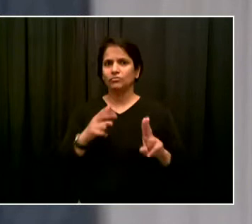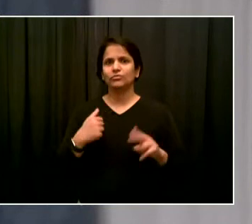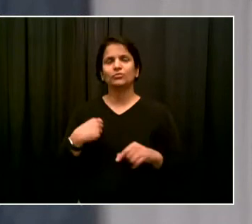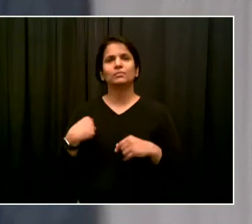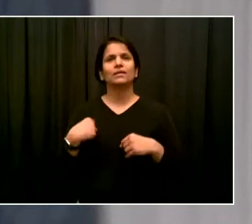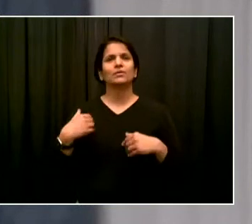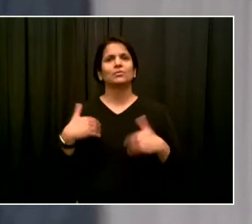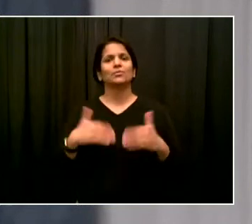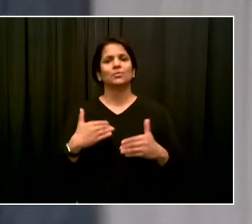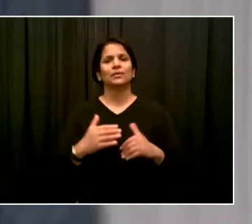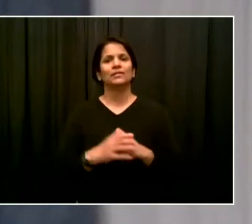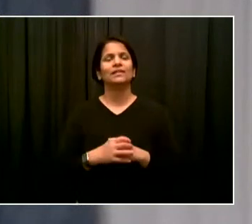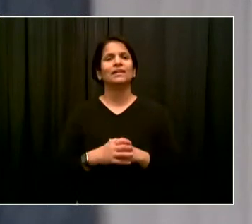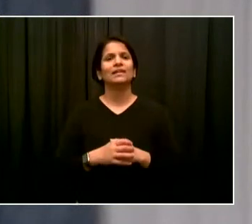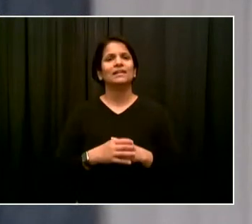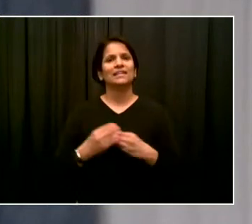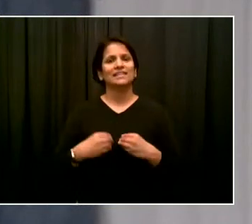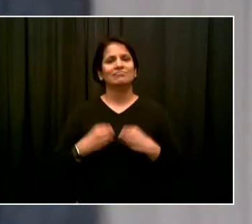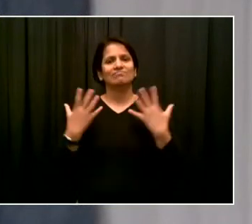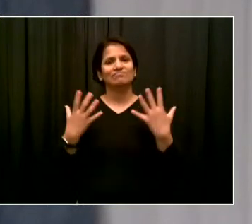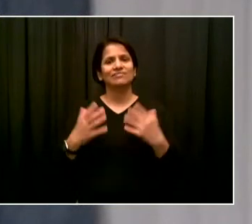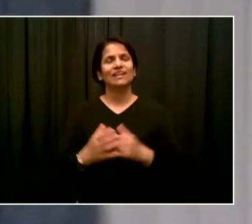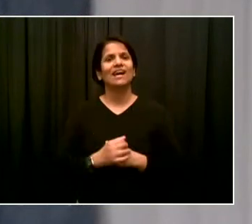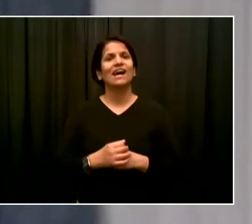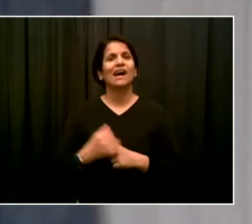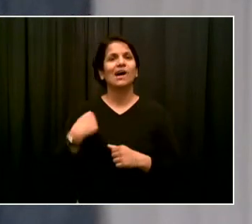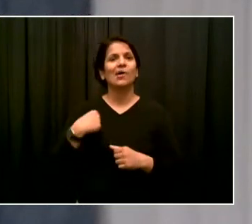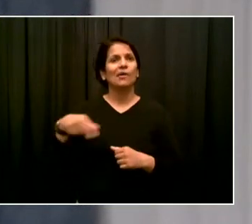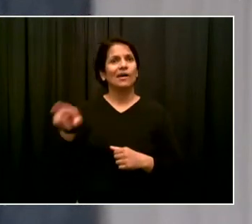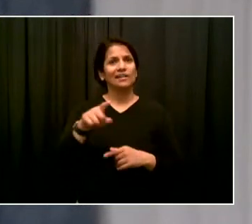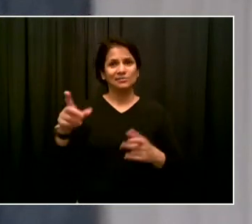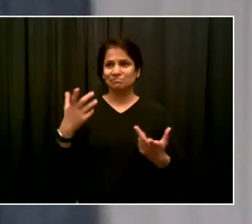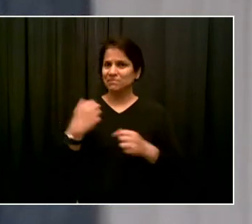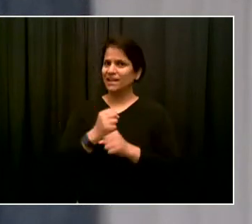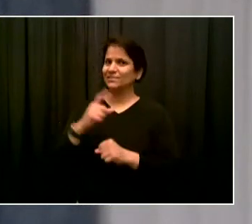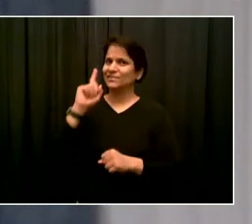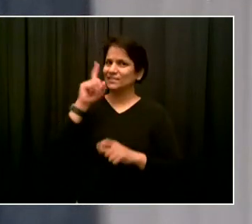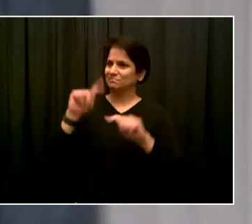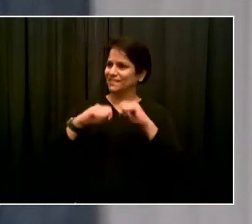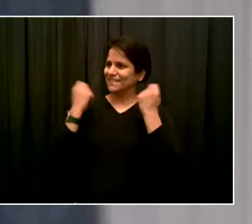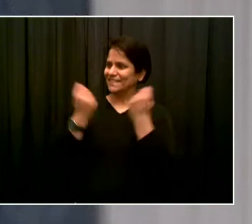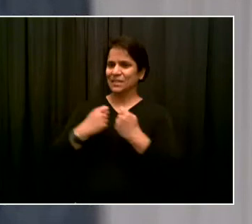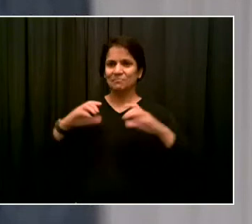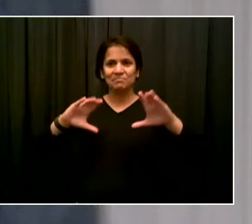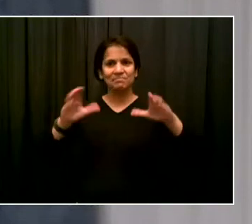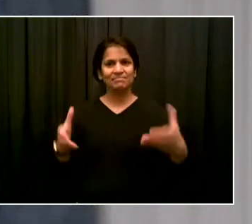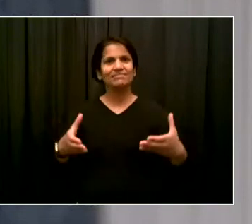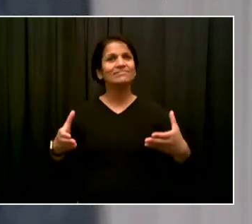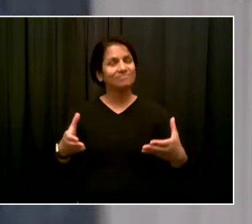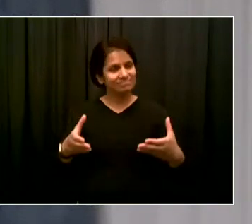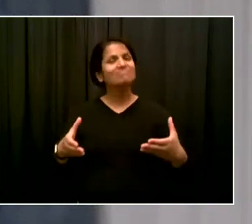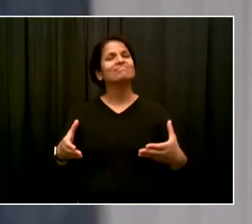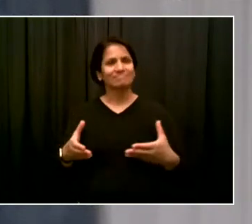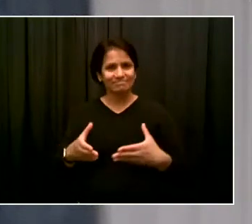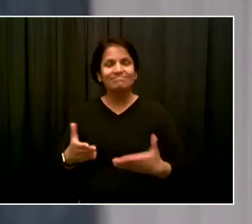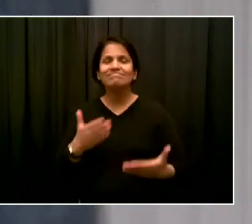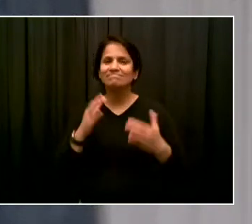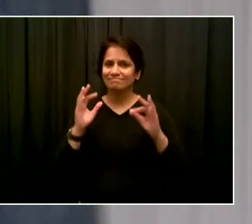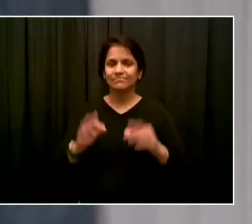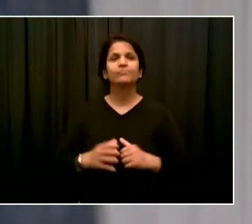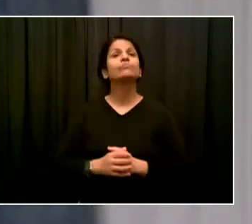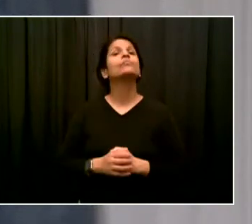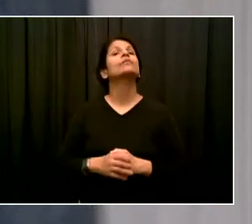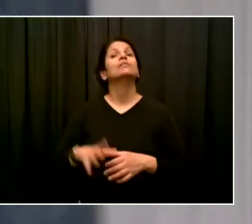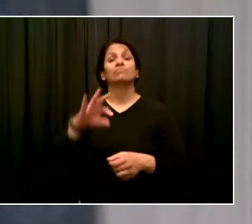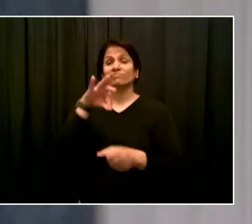dream team to work with. Voting is in my DNA, and New York City is also in my DNA. It's